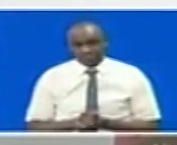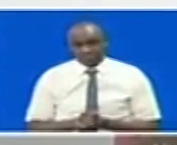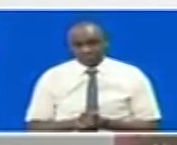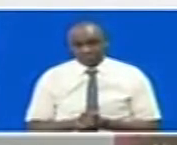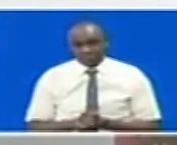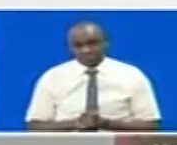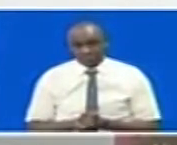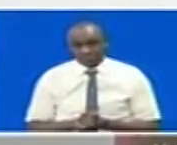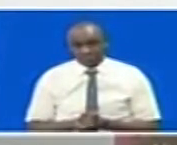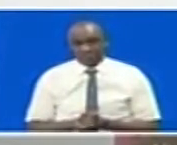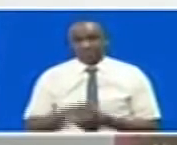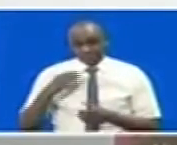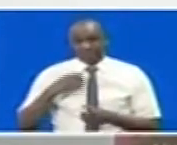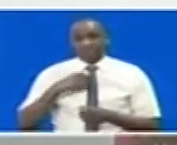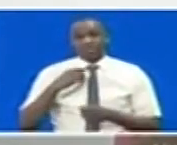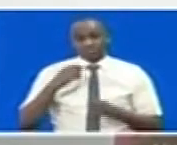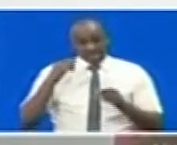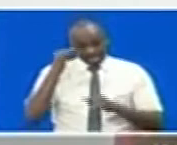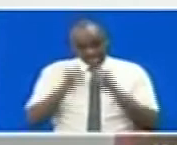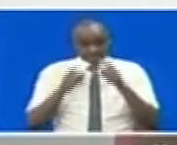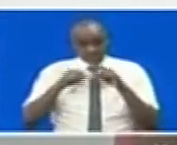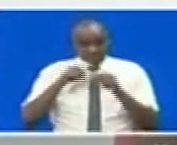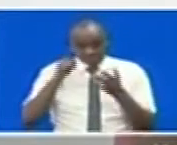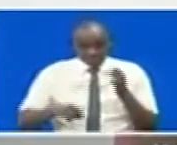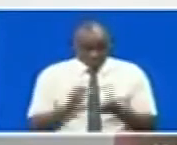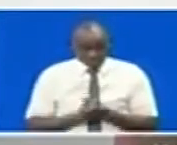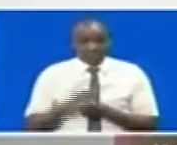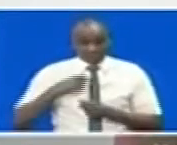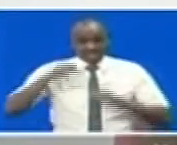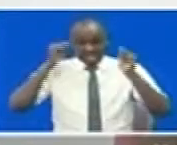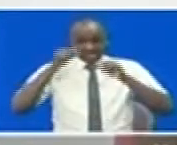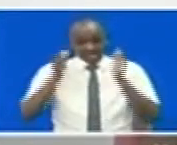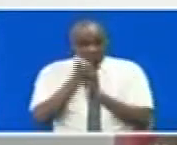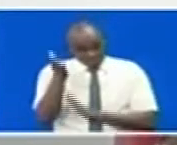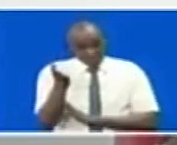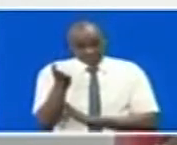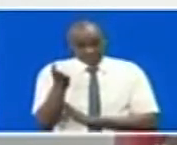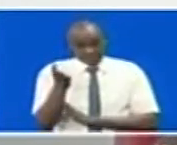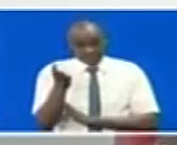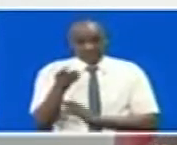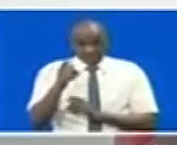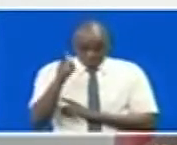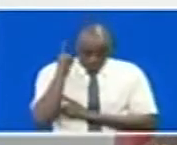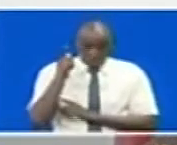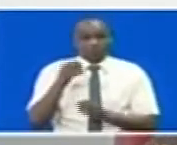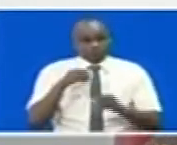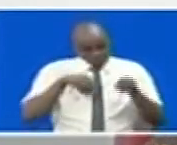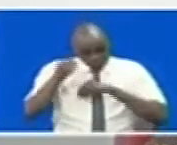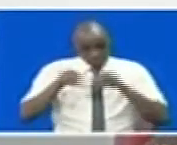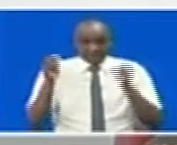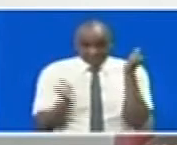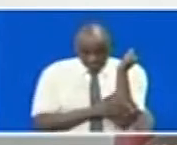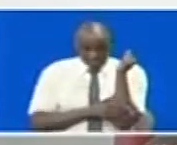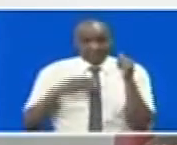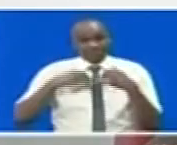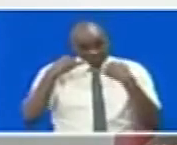Well, my last word is first, Joy, I agree with you. The law was badly drafted. I have